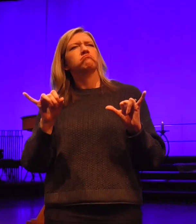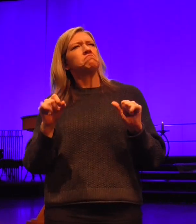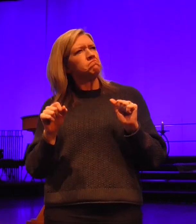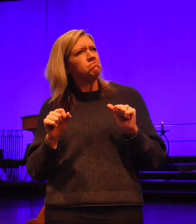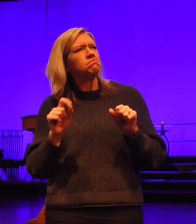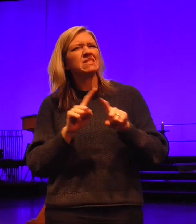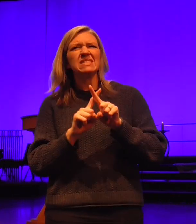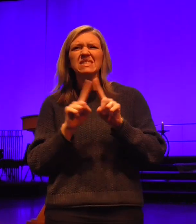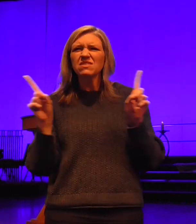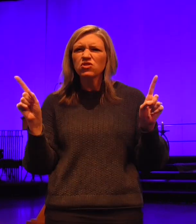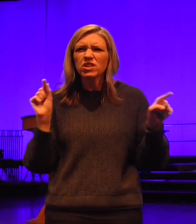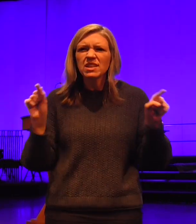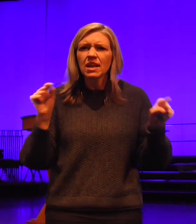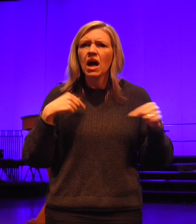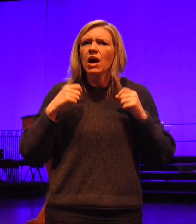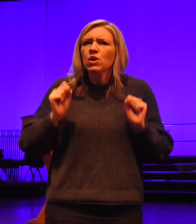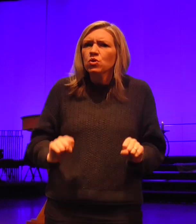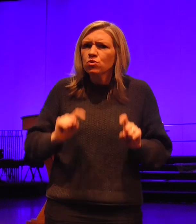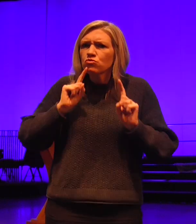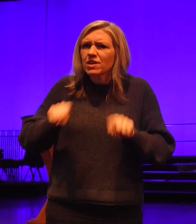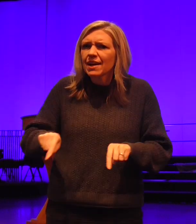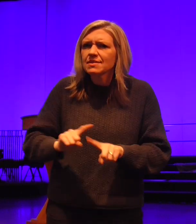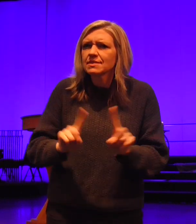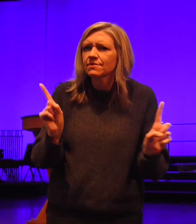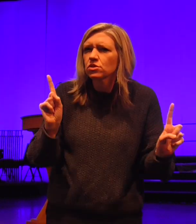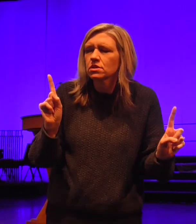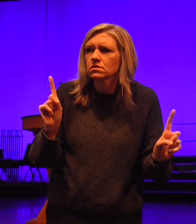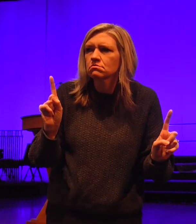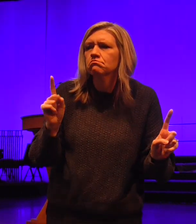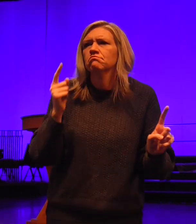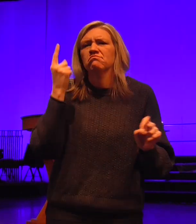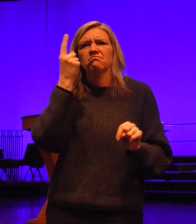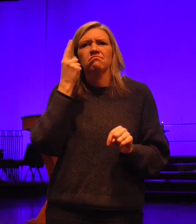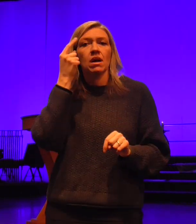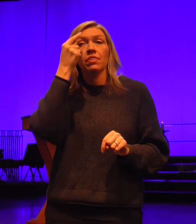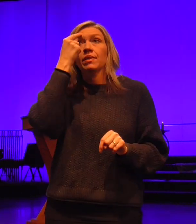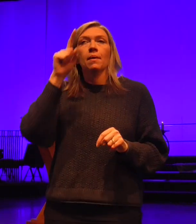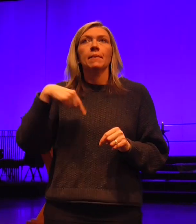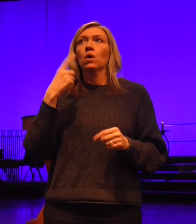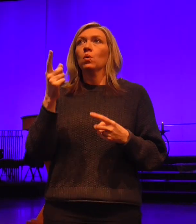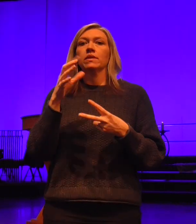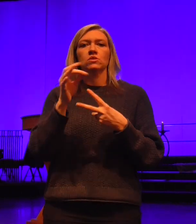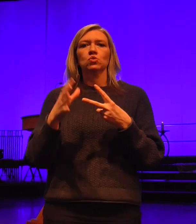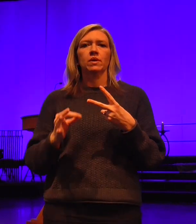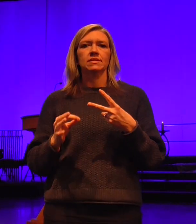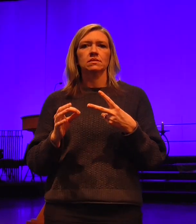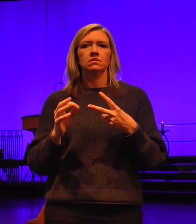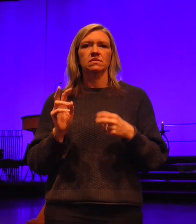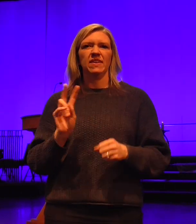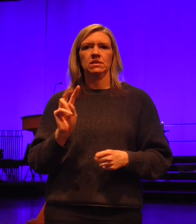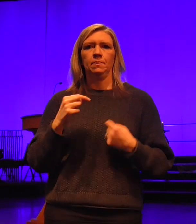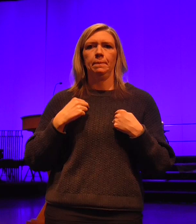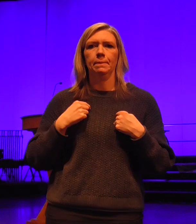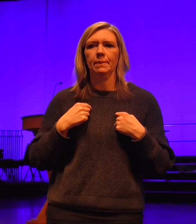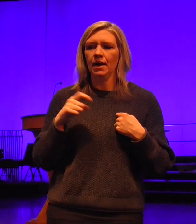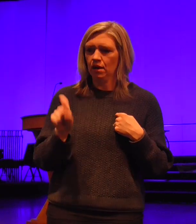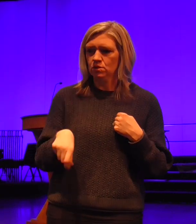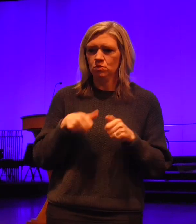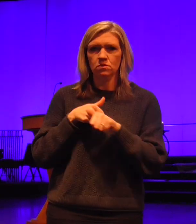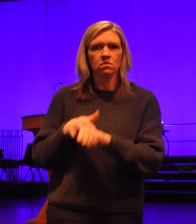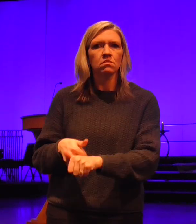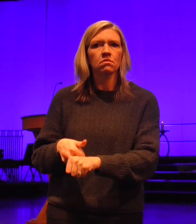was I could have reacted differently. I thought the only choice I had was to be a victim. I thought the only choice I had was